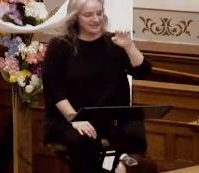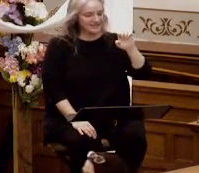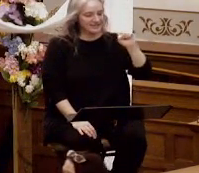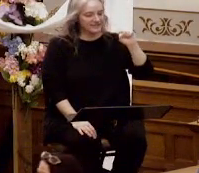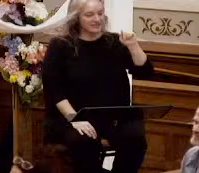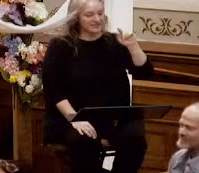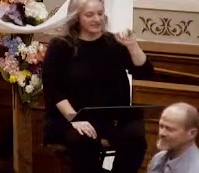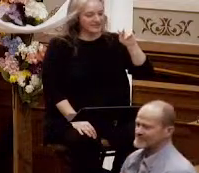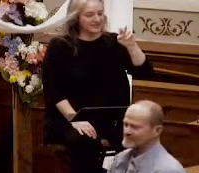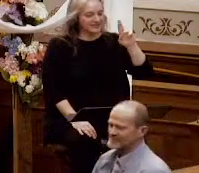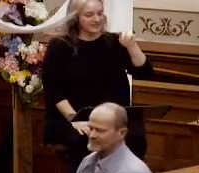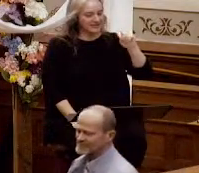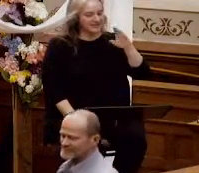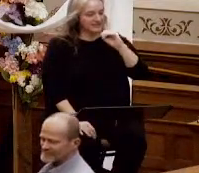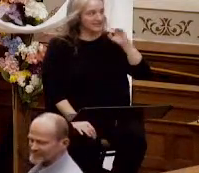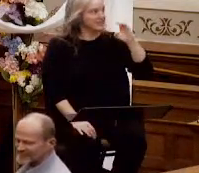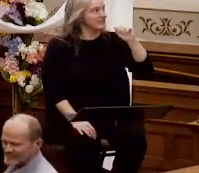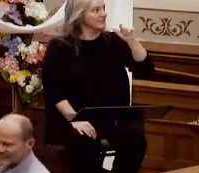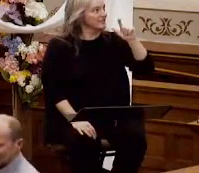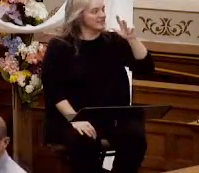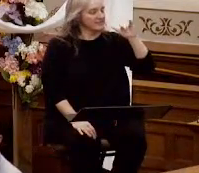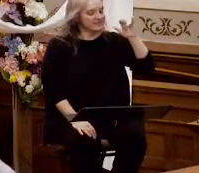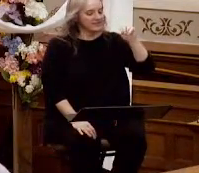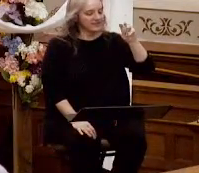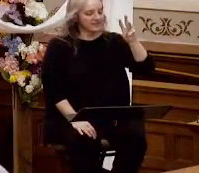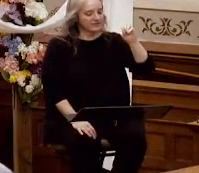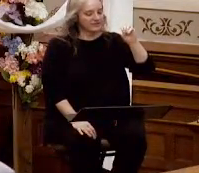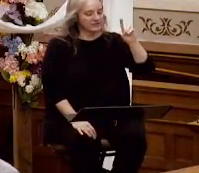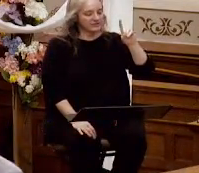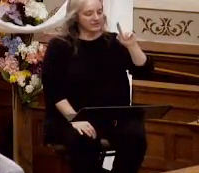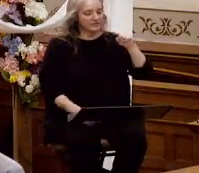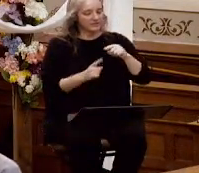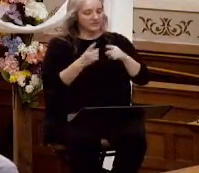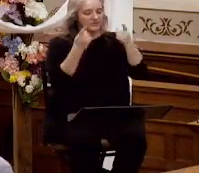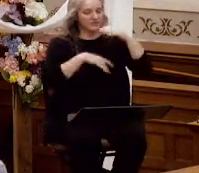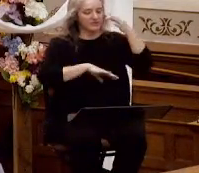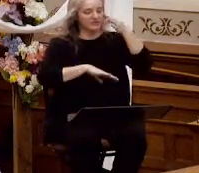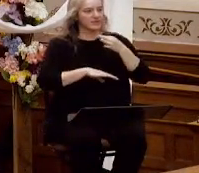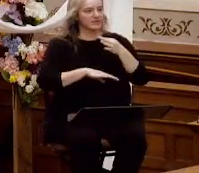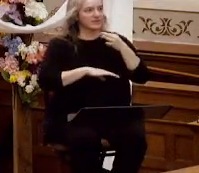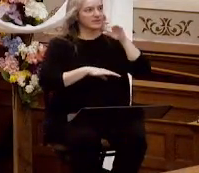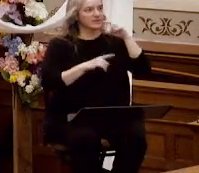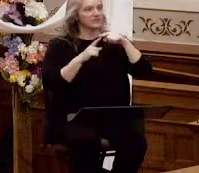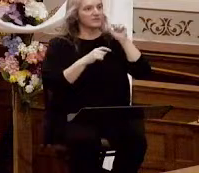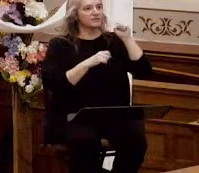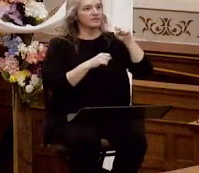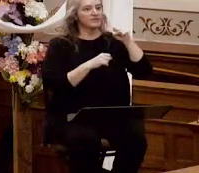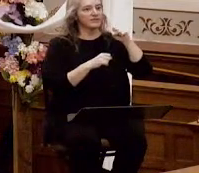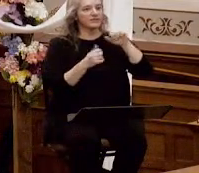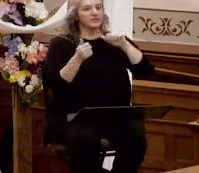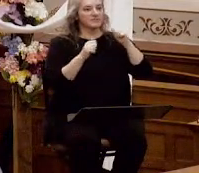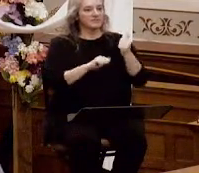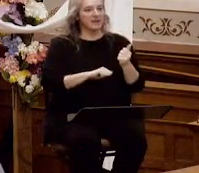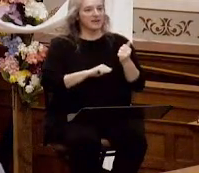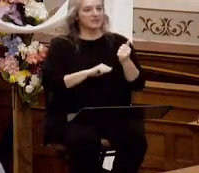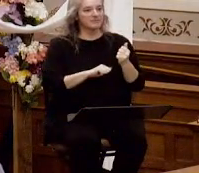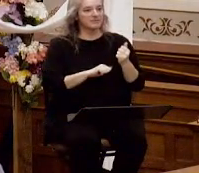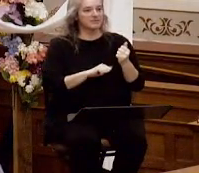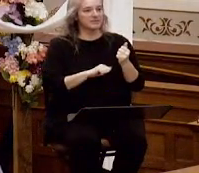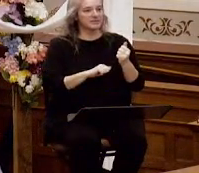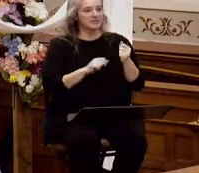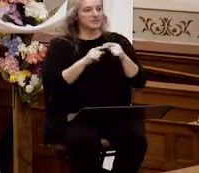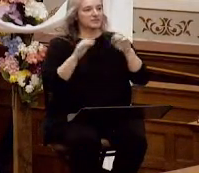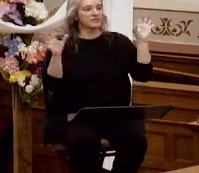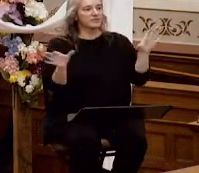come forward, excuse me, to affirm their baptism by uniting with us in this household of